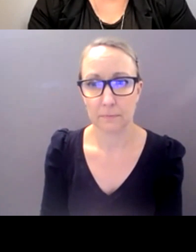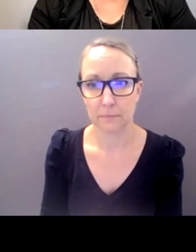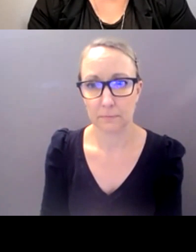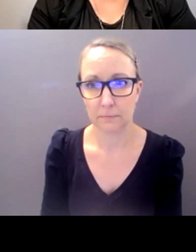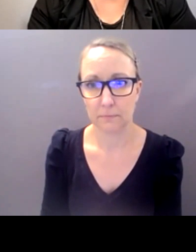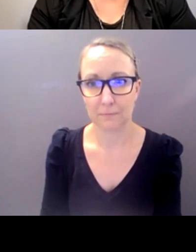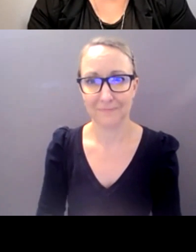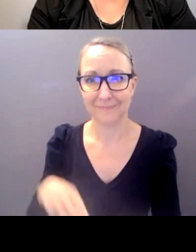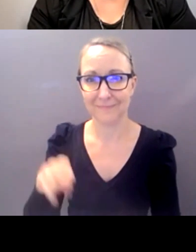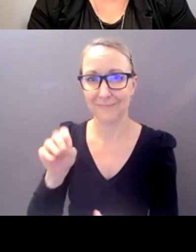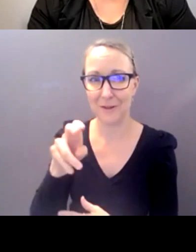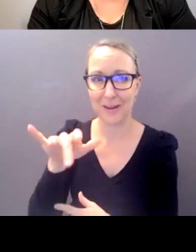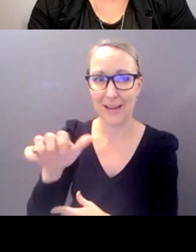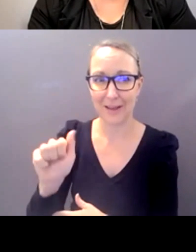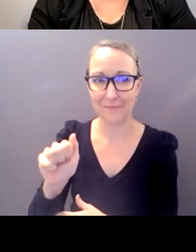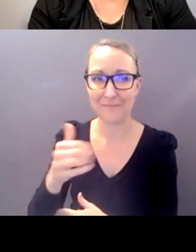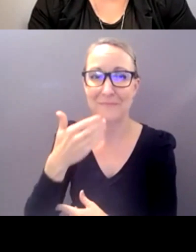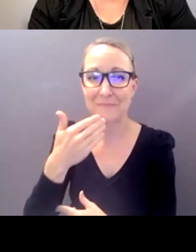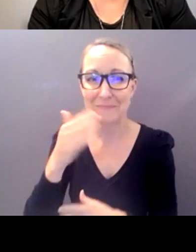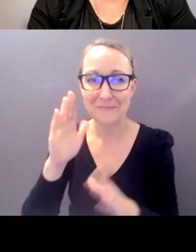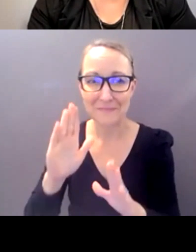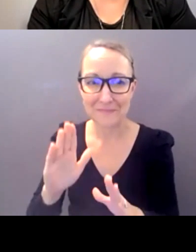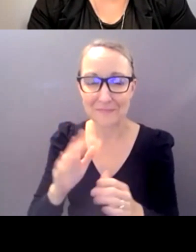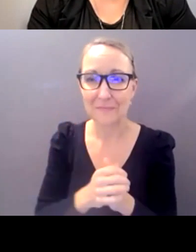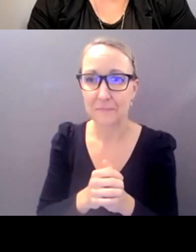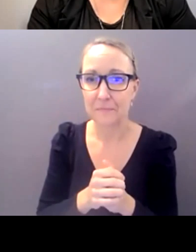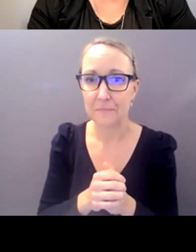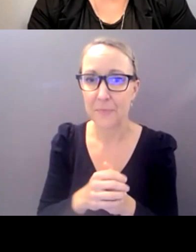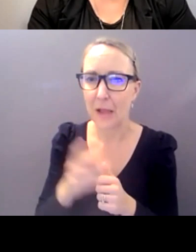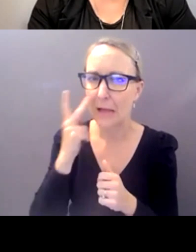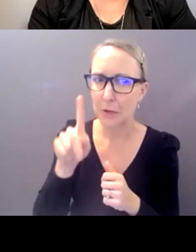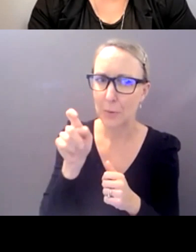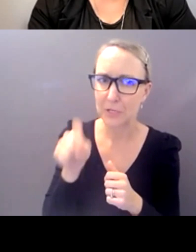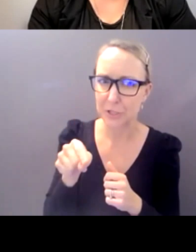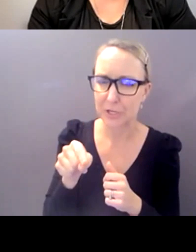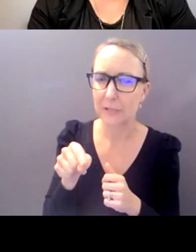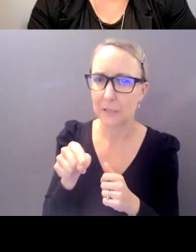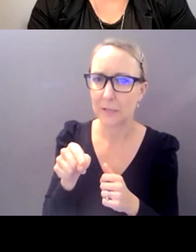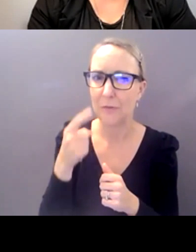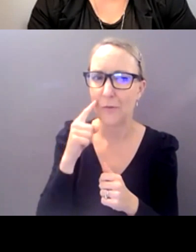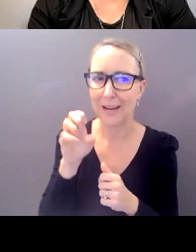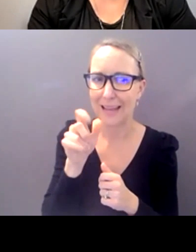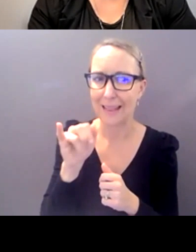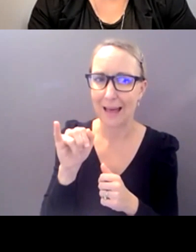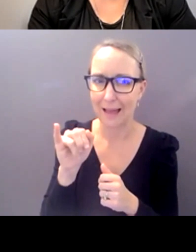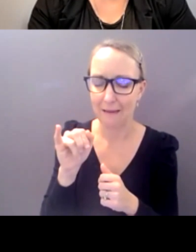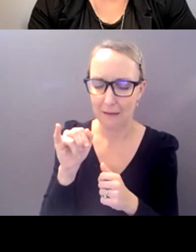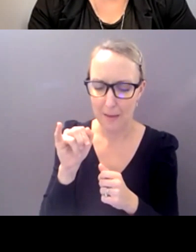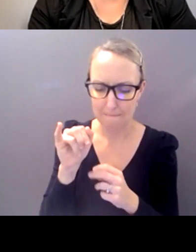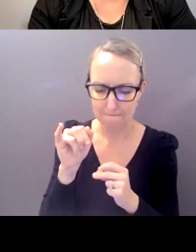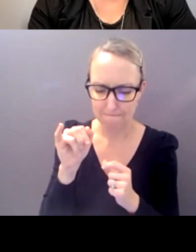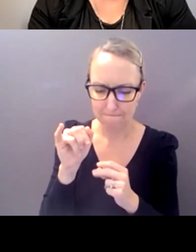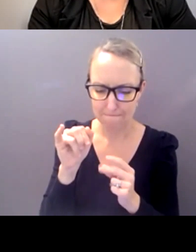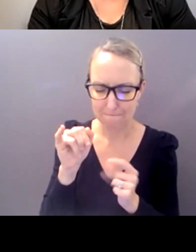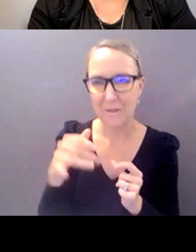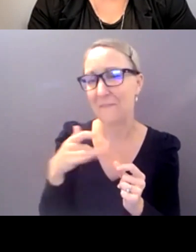Great, fantastic. I saw a question in here that was really for Eli. It feels like a